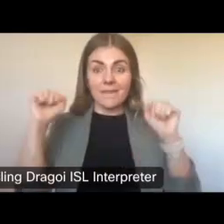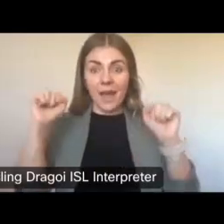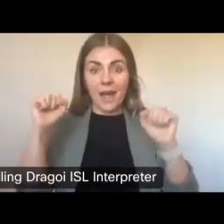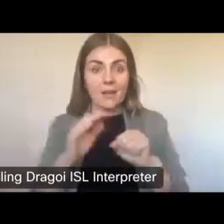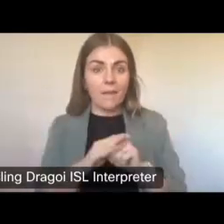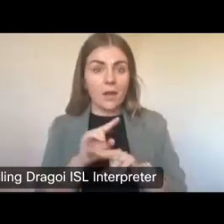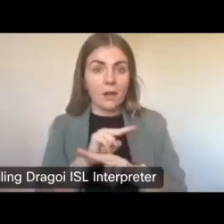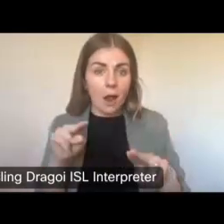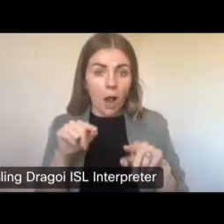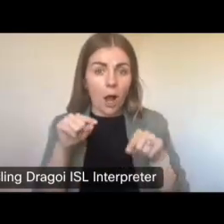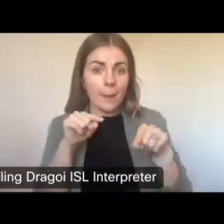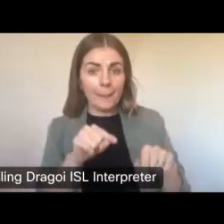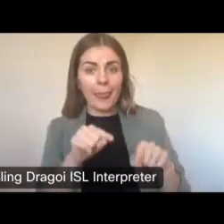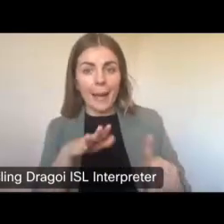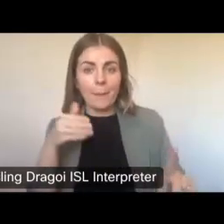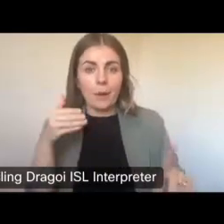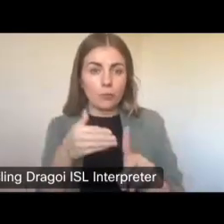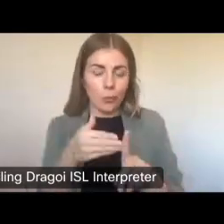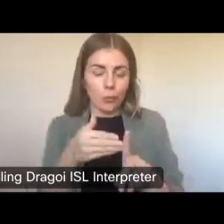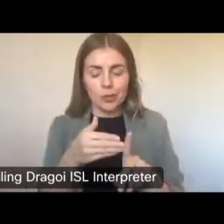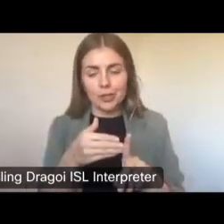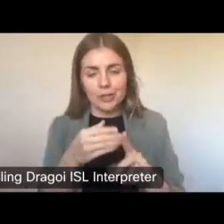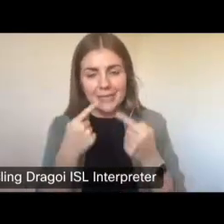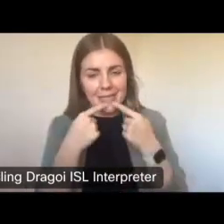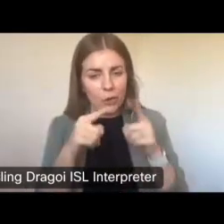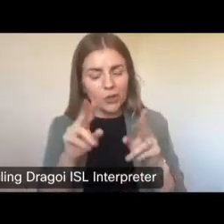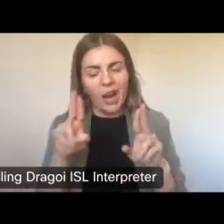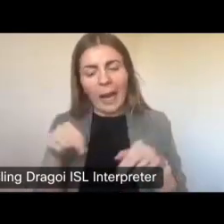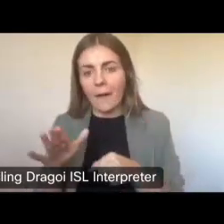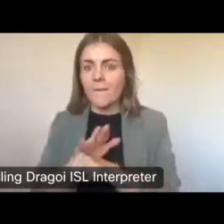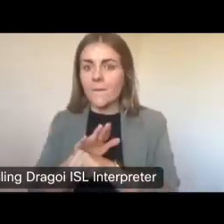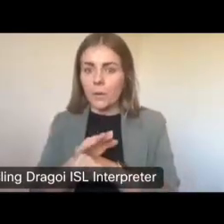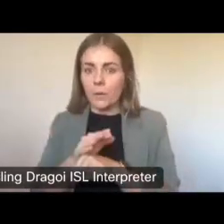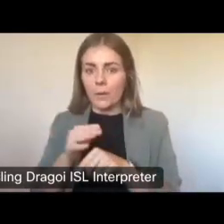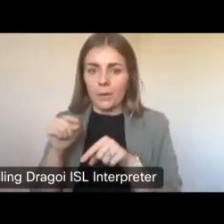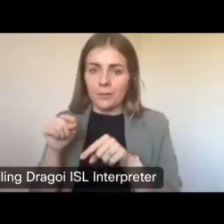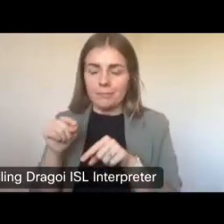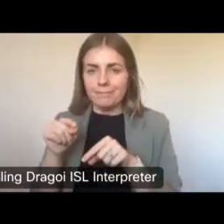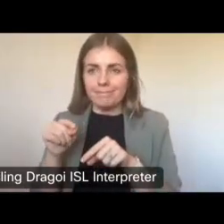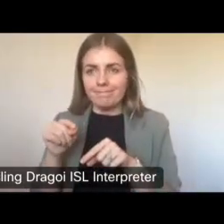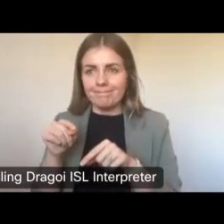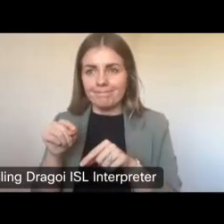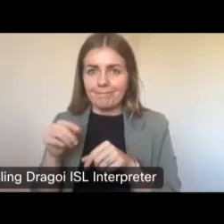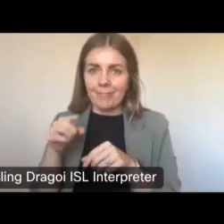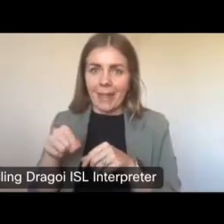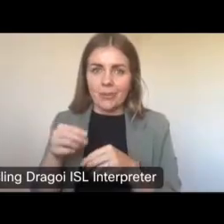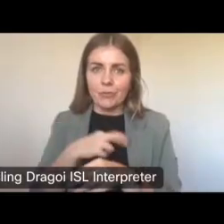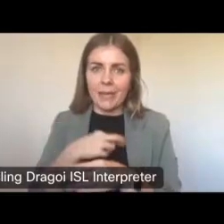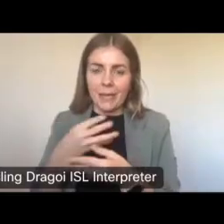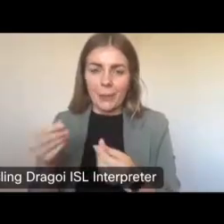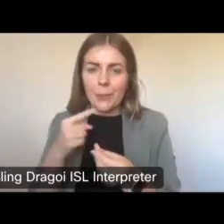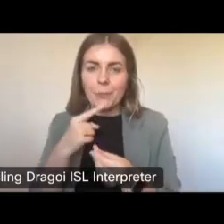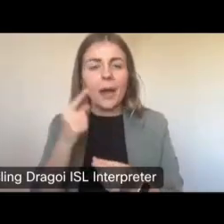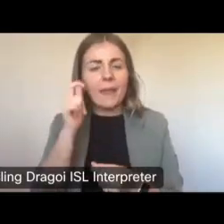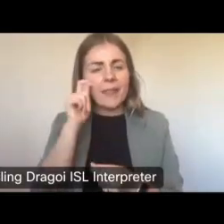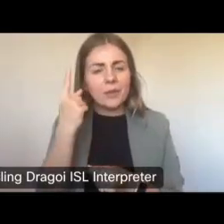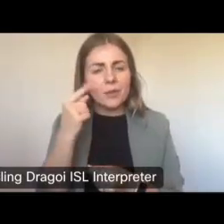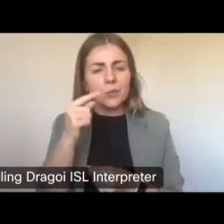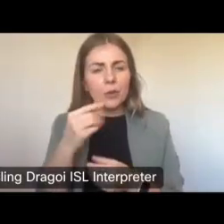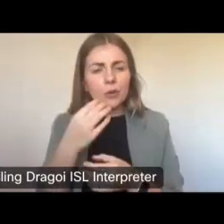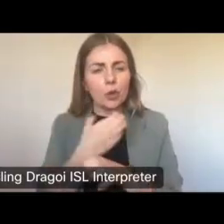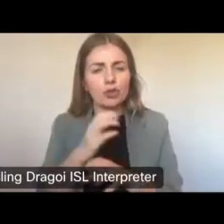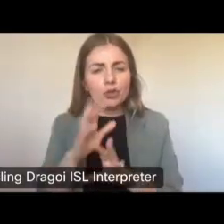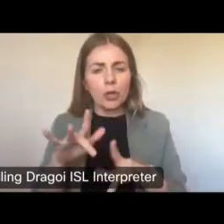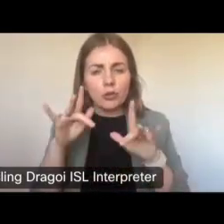is not, you can't get a totally non-blame approach, but I know other jurisdictions that they have these, for example, I think in Australia and parts of